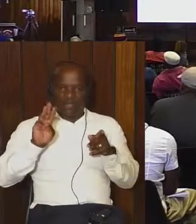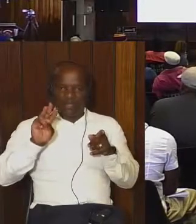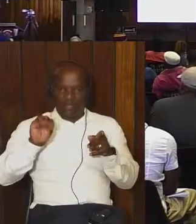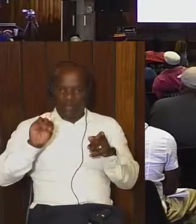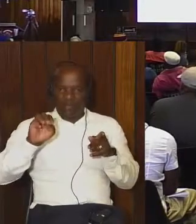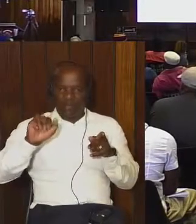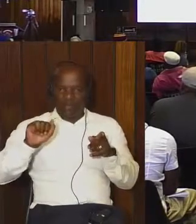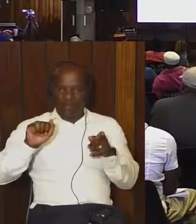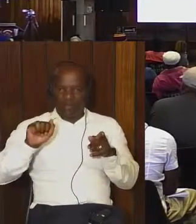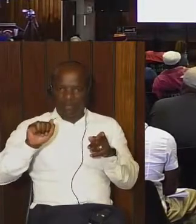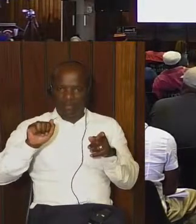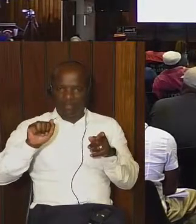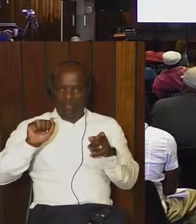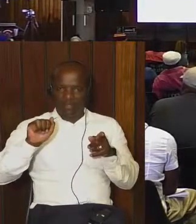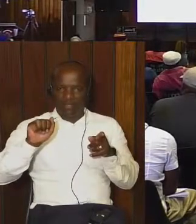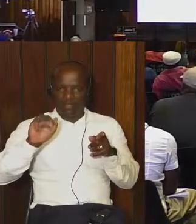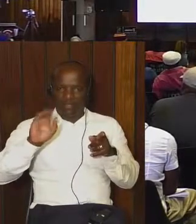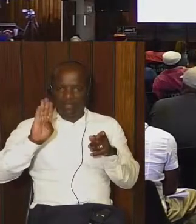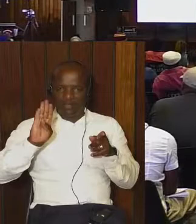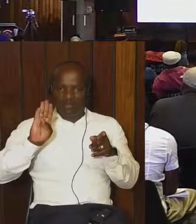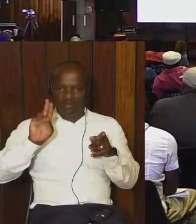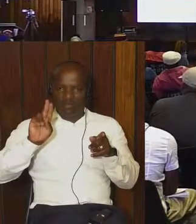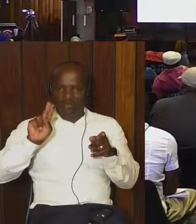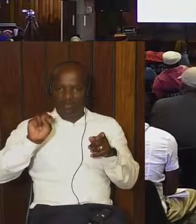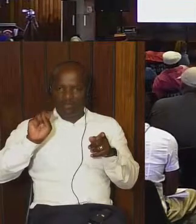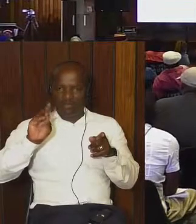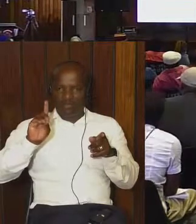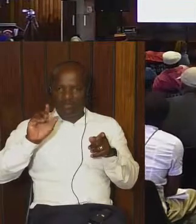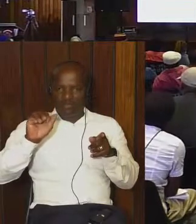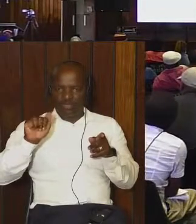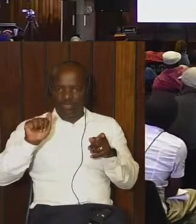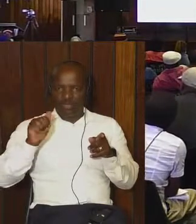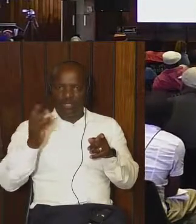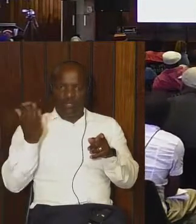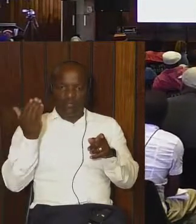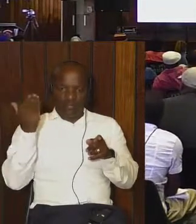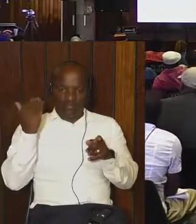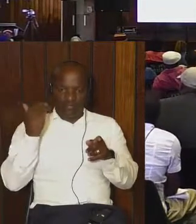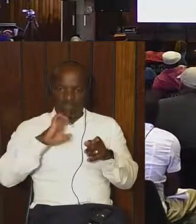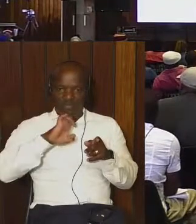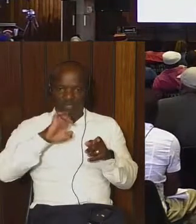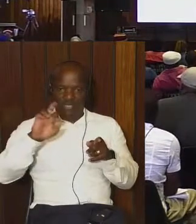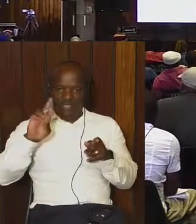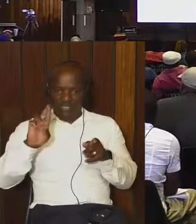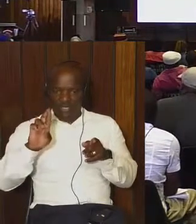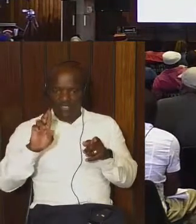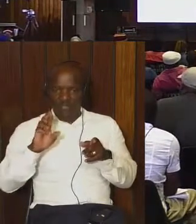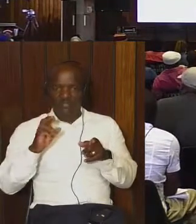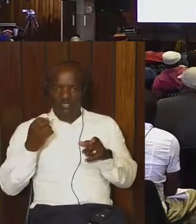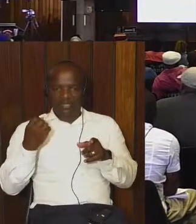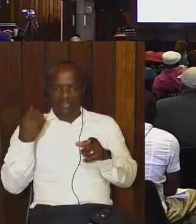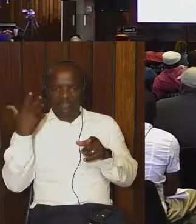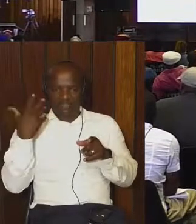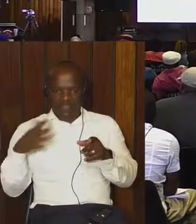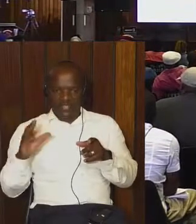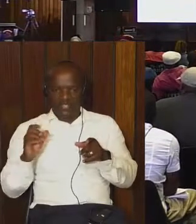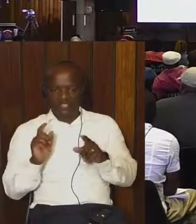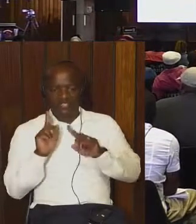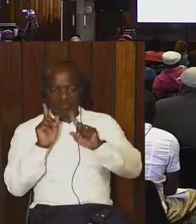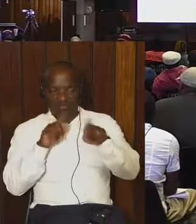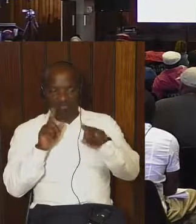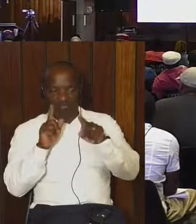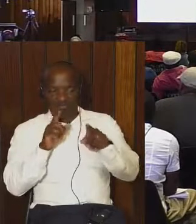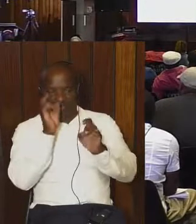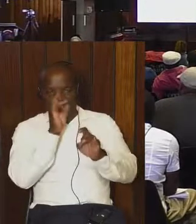in MNC at Egur Lane. And until now, our problems are not resolved.